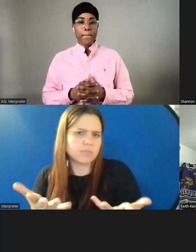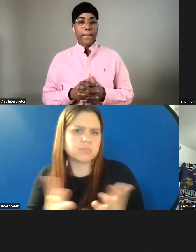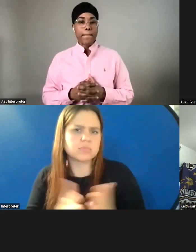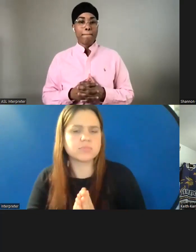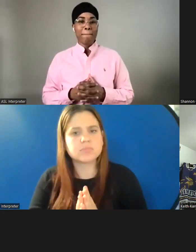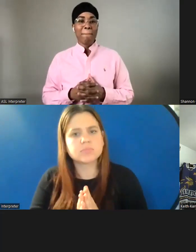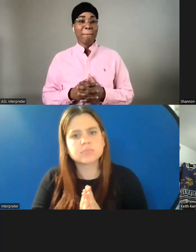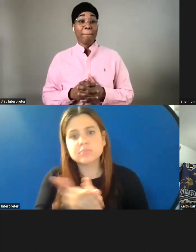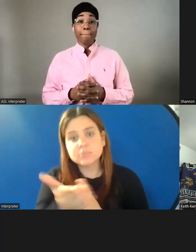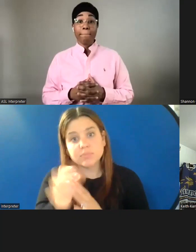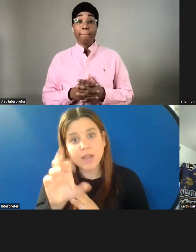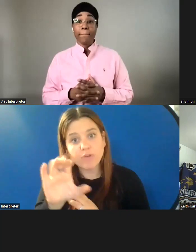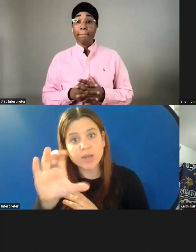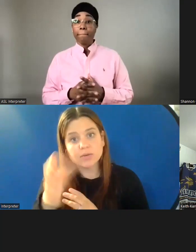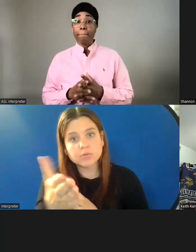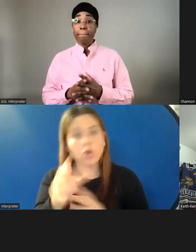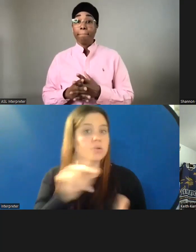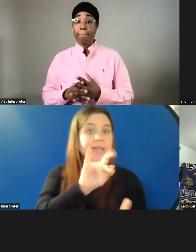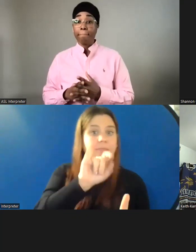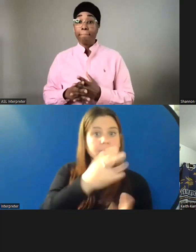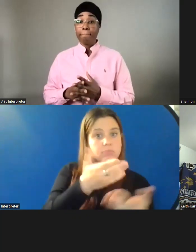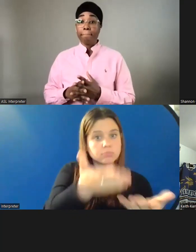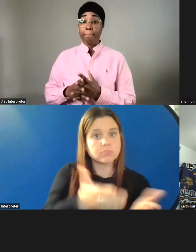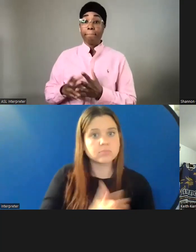Eric, would you? Yeah, Keith, go ahead. Go first.